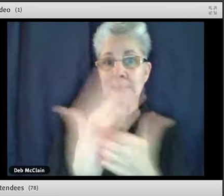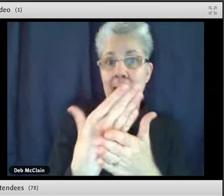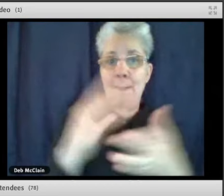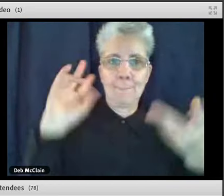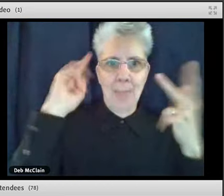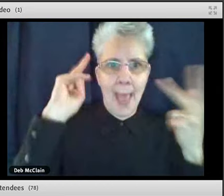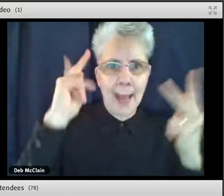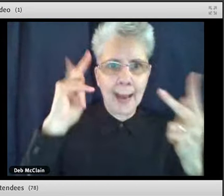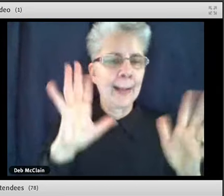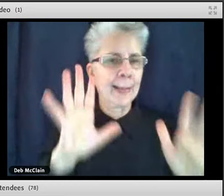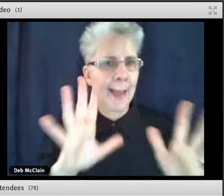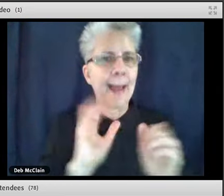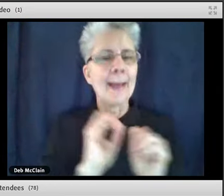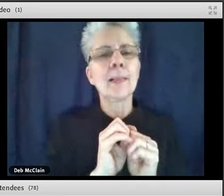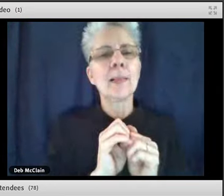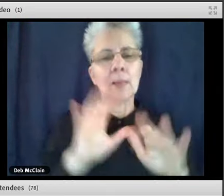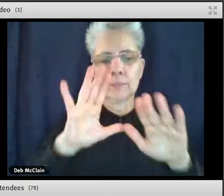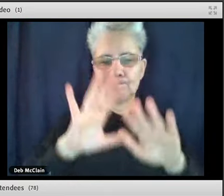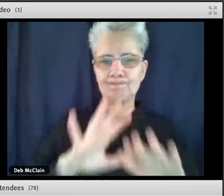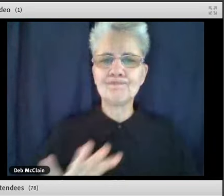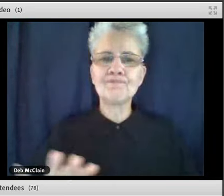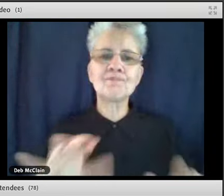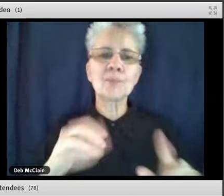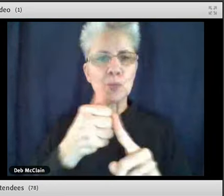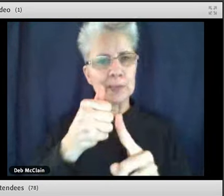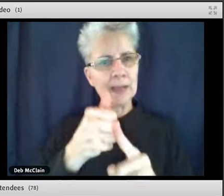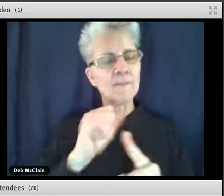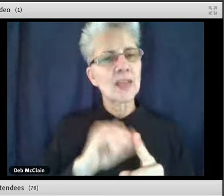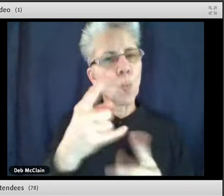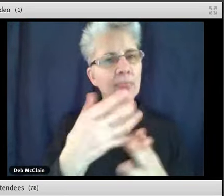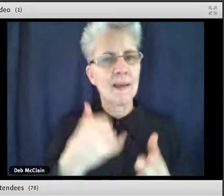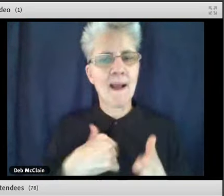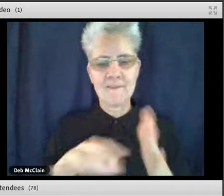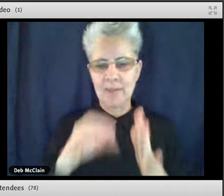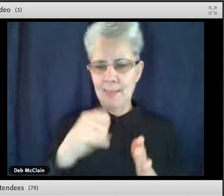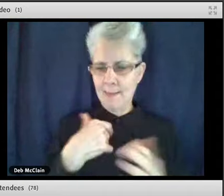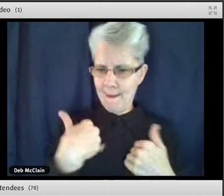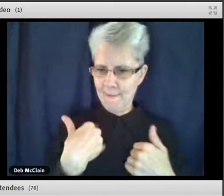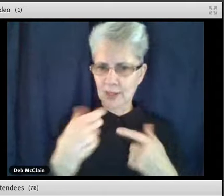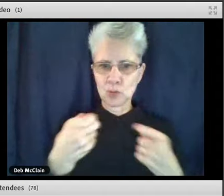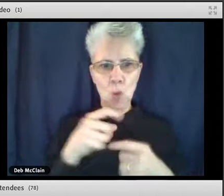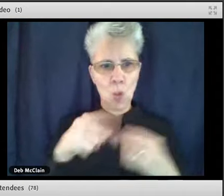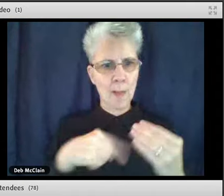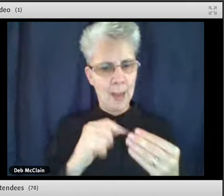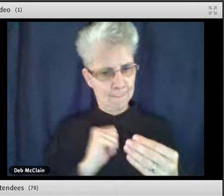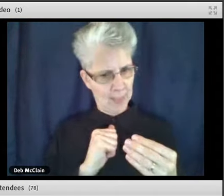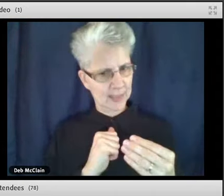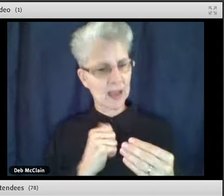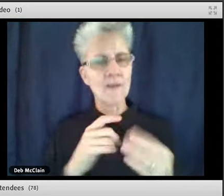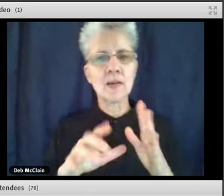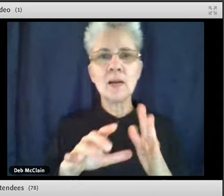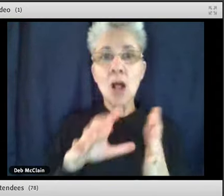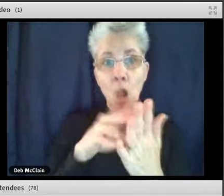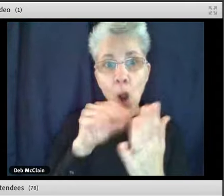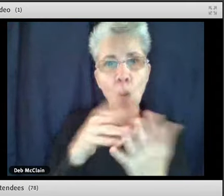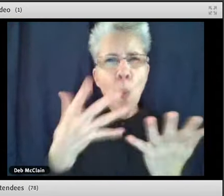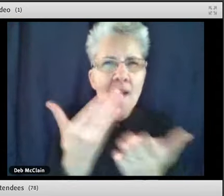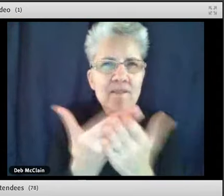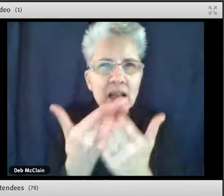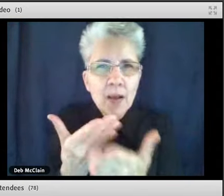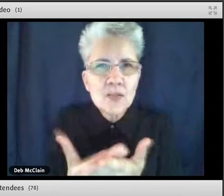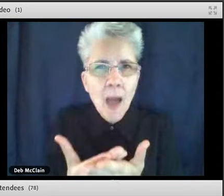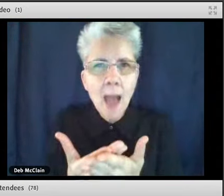curve. It can ease your mind if you know the facts. That's the one thing that I feel like I have control over, which is finding the facts, sorting